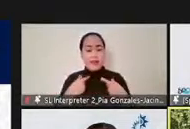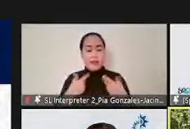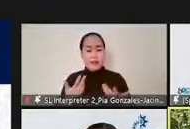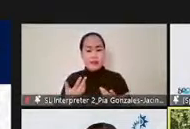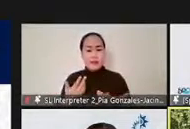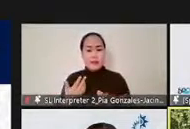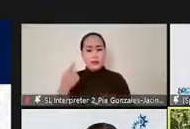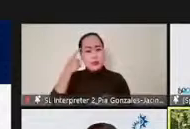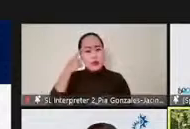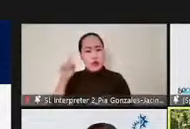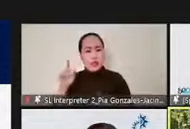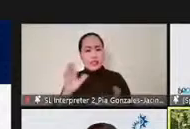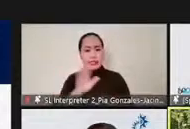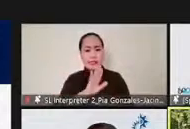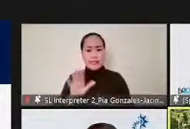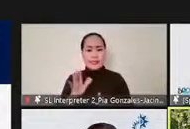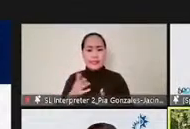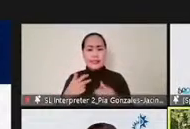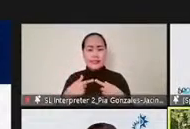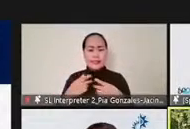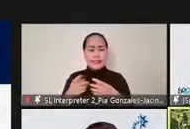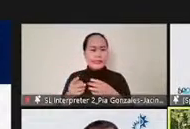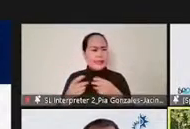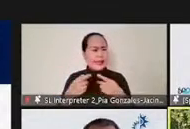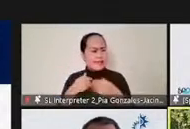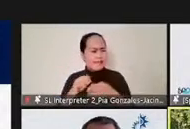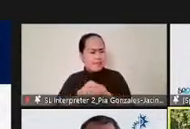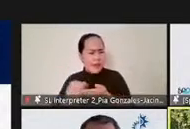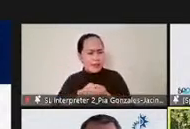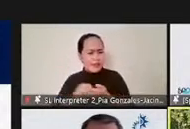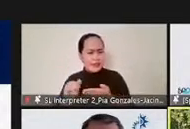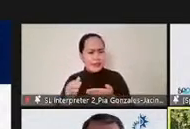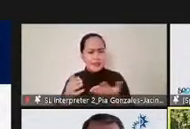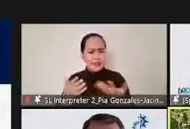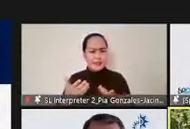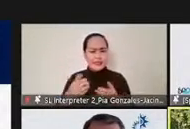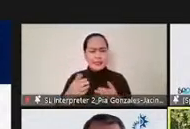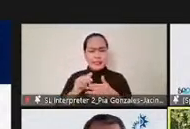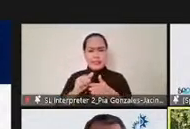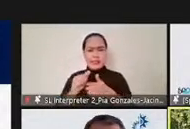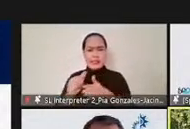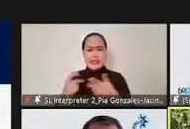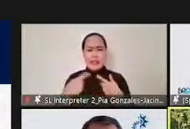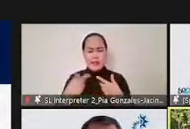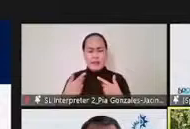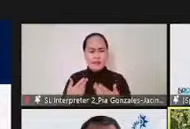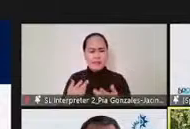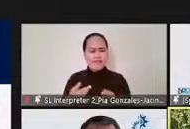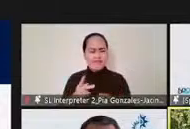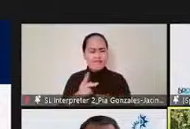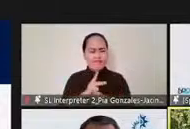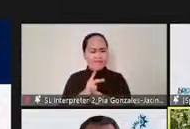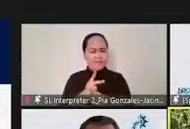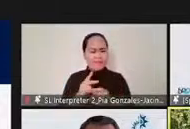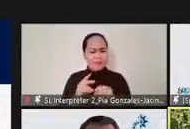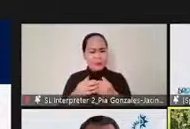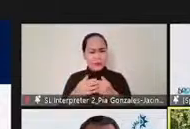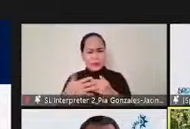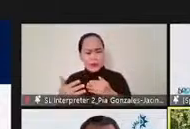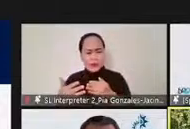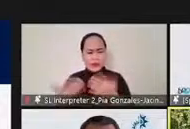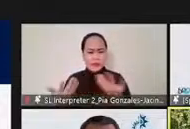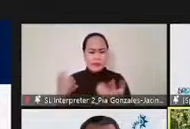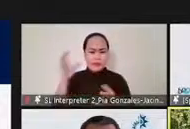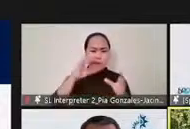Balakatan exercises, but the commander that was interested in that has moved on. We'll keep exploring because it's going to take some